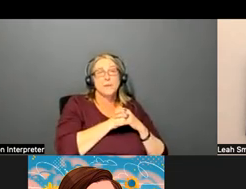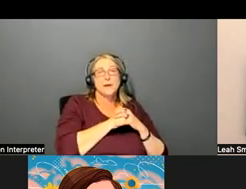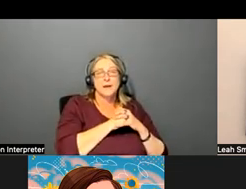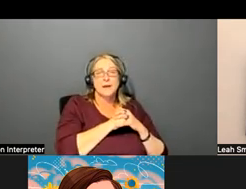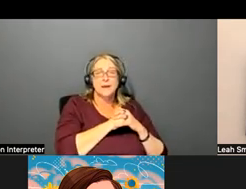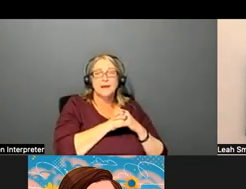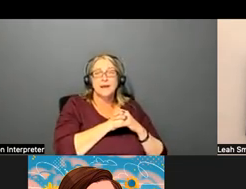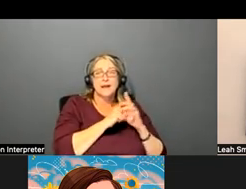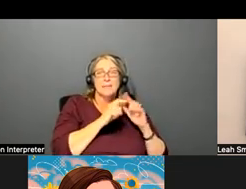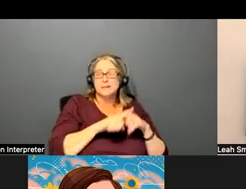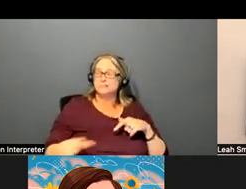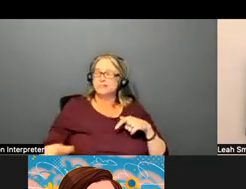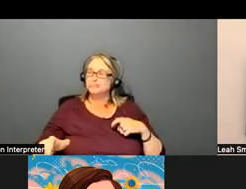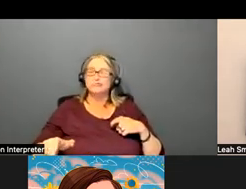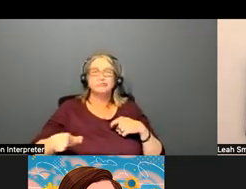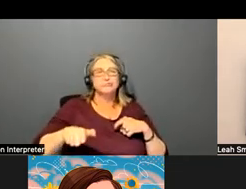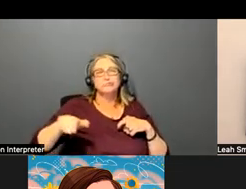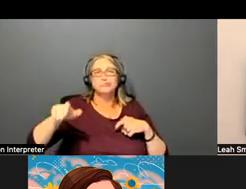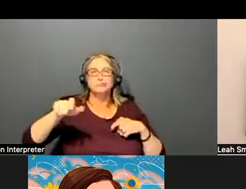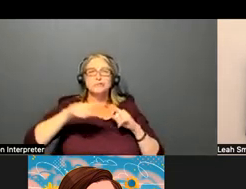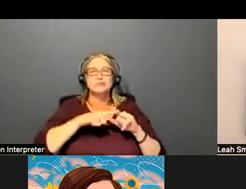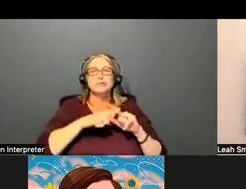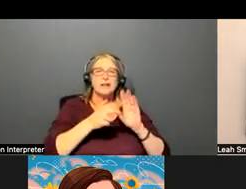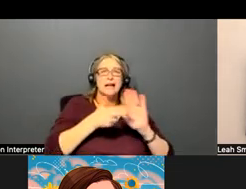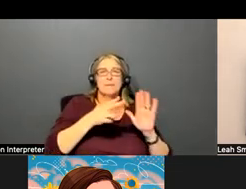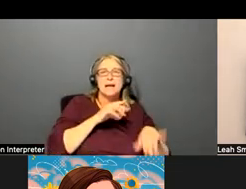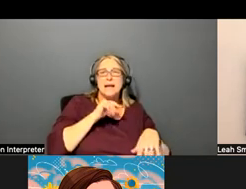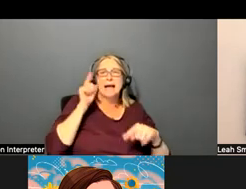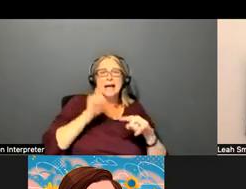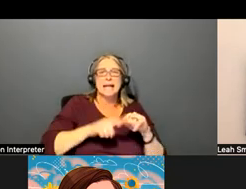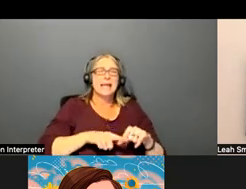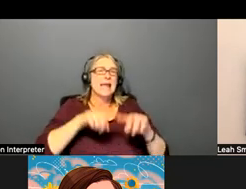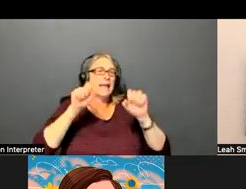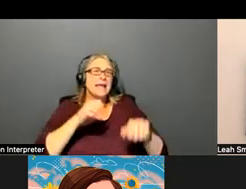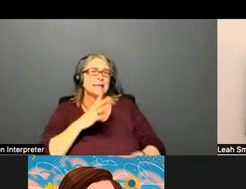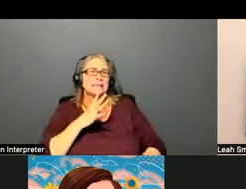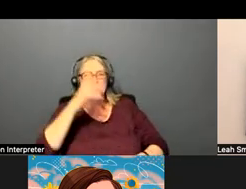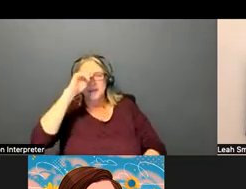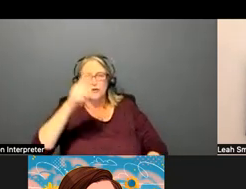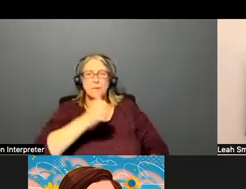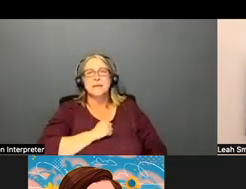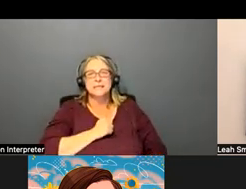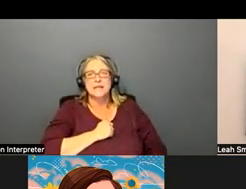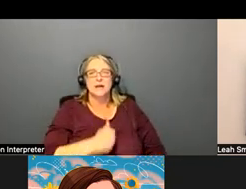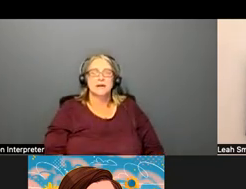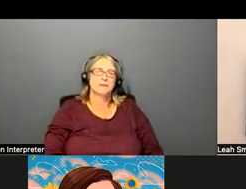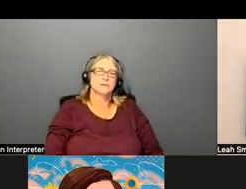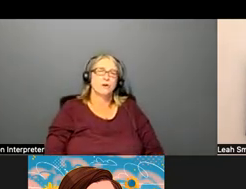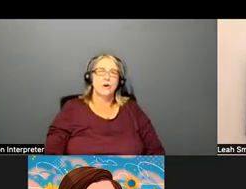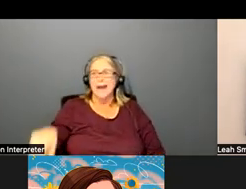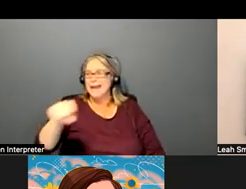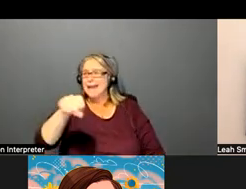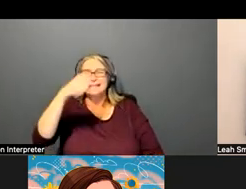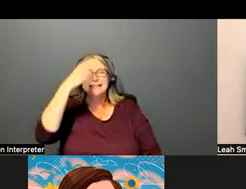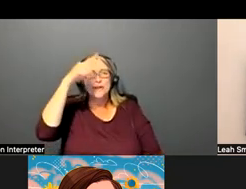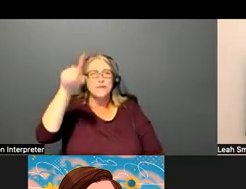using a power wheelchair, therefore the stereotype is that I'm not able to speak for myself, or I don't have the ability to speak for myself.